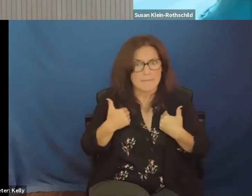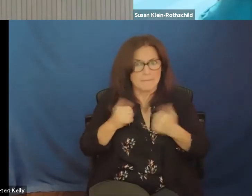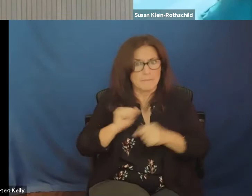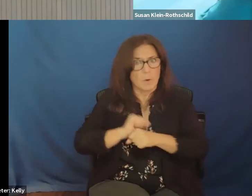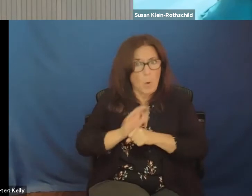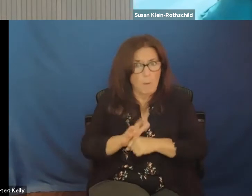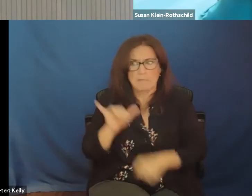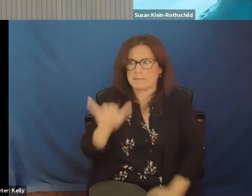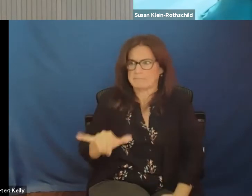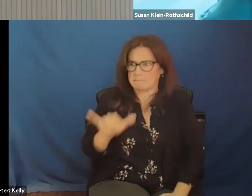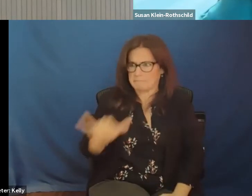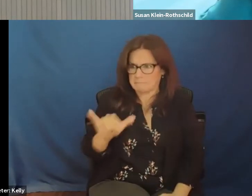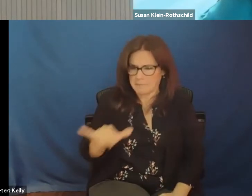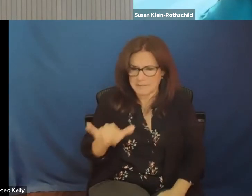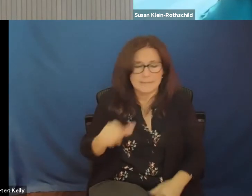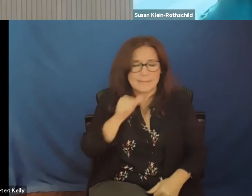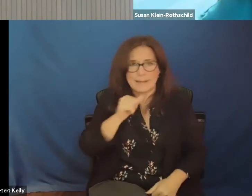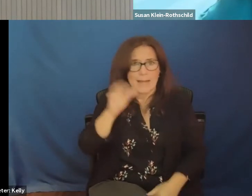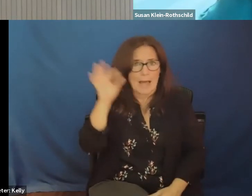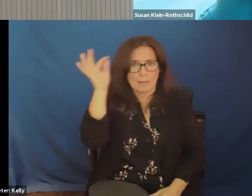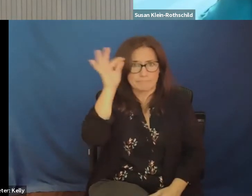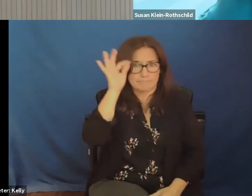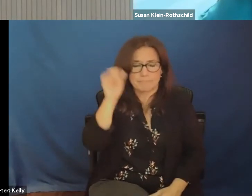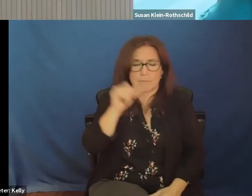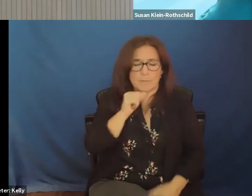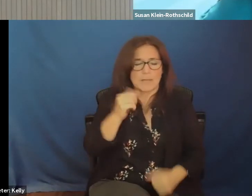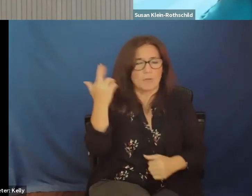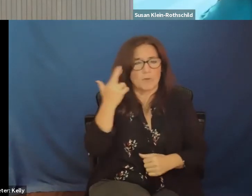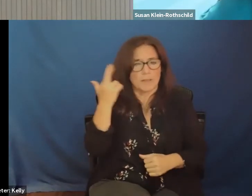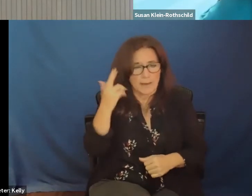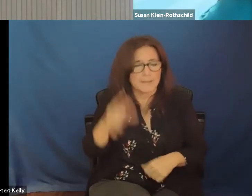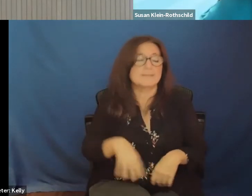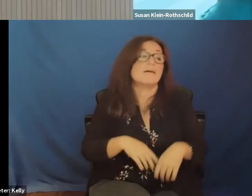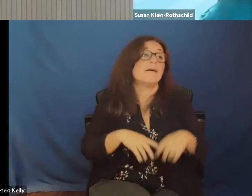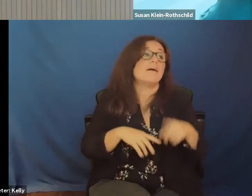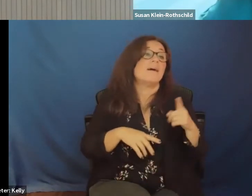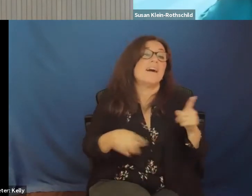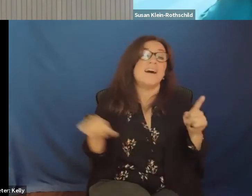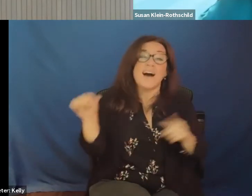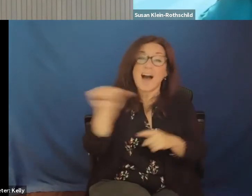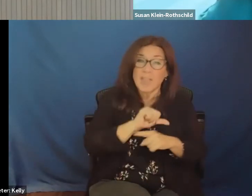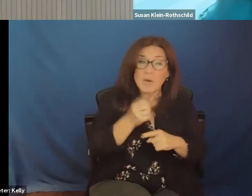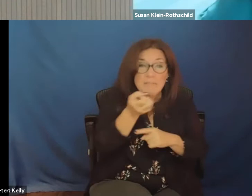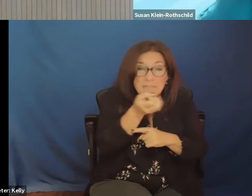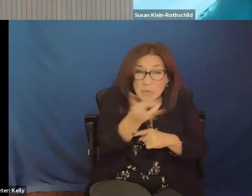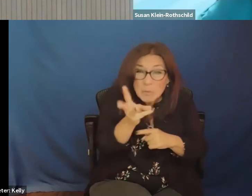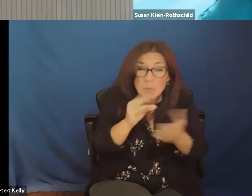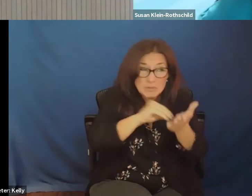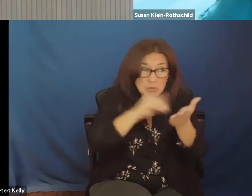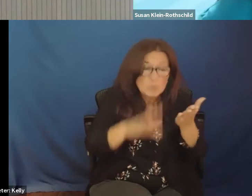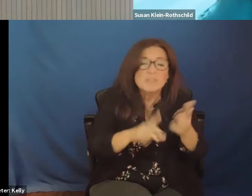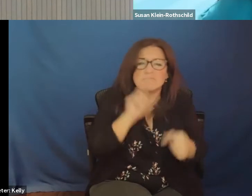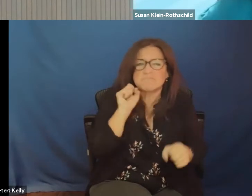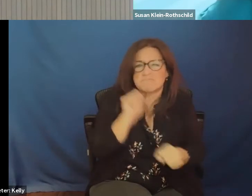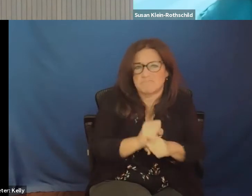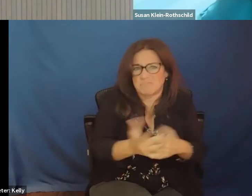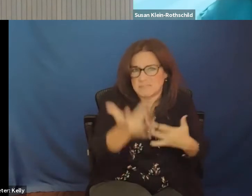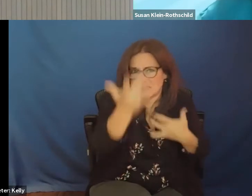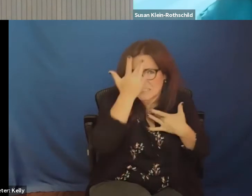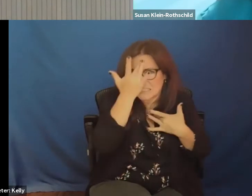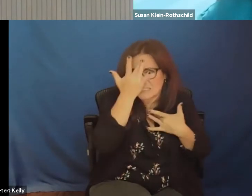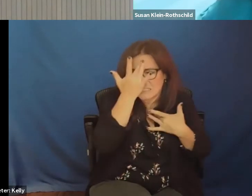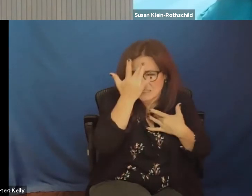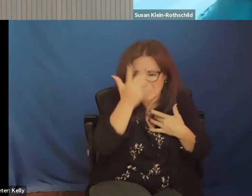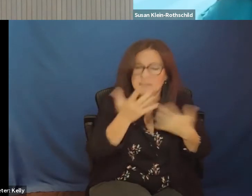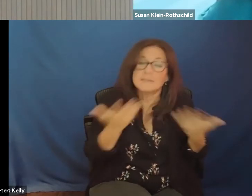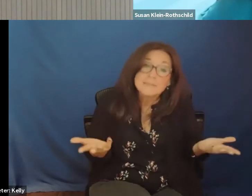challenging is that we can't always predict who will become ill and who will not become ill. and have severe illness.